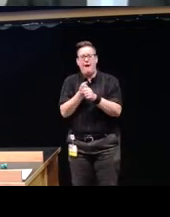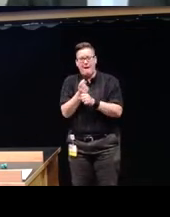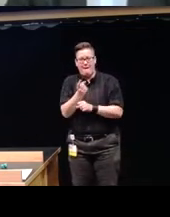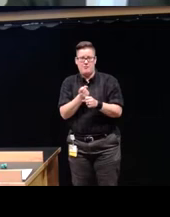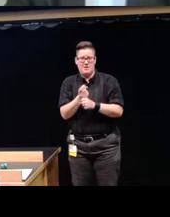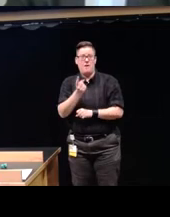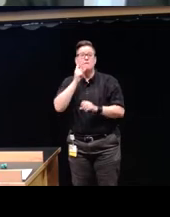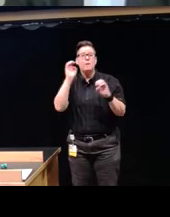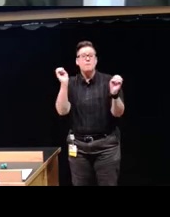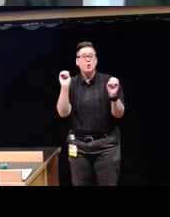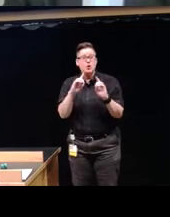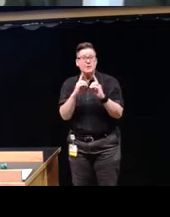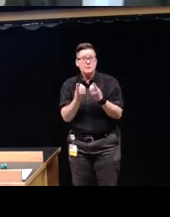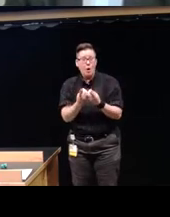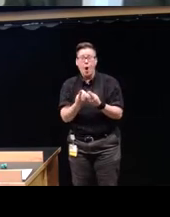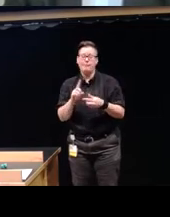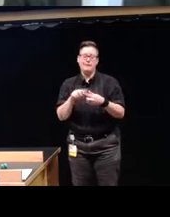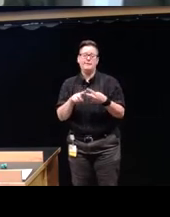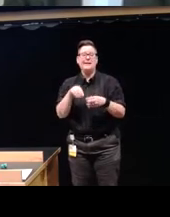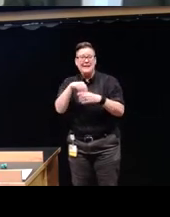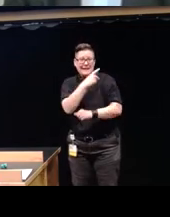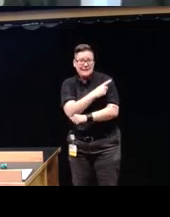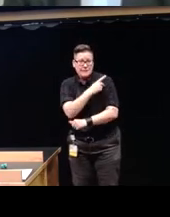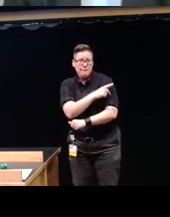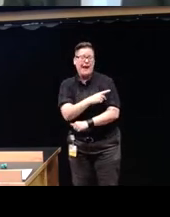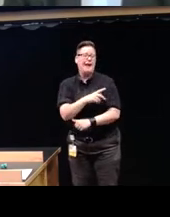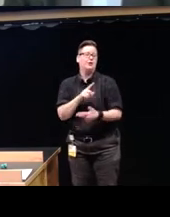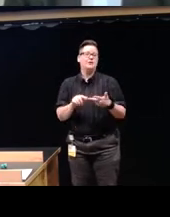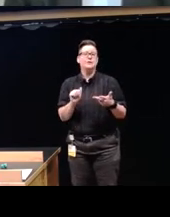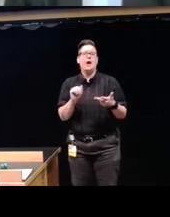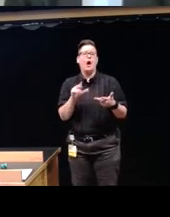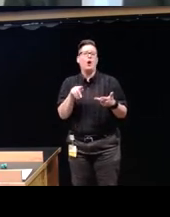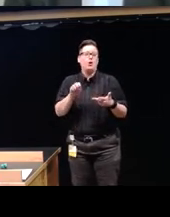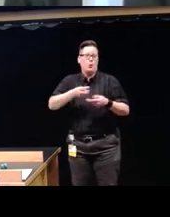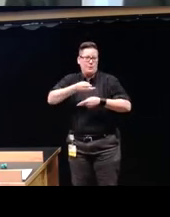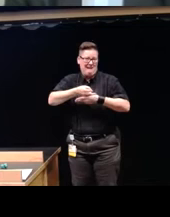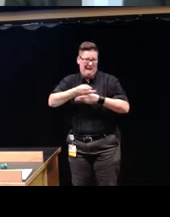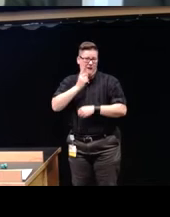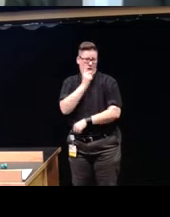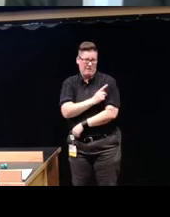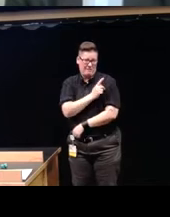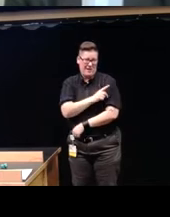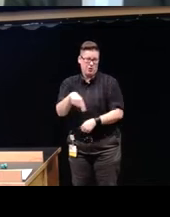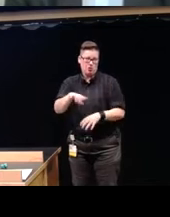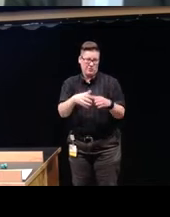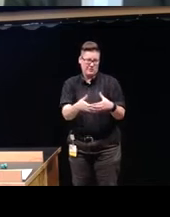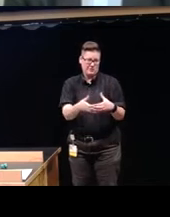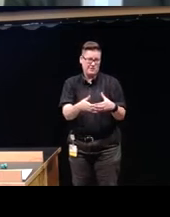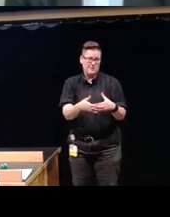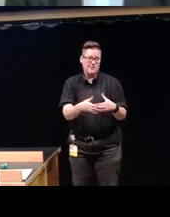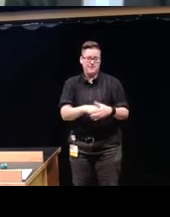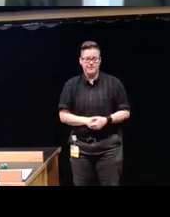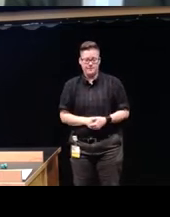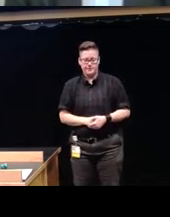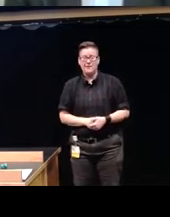in emergency department and inpatient acute level of care for this population, while impressive, is likely